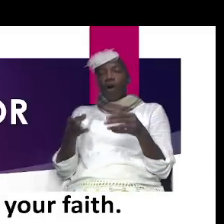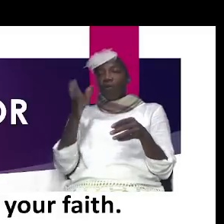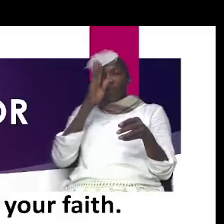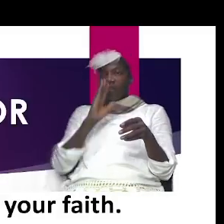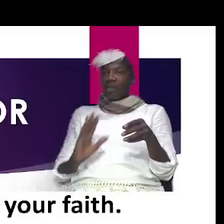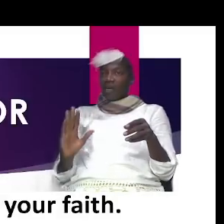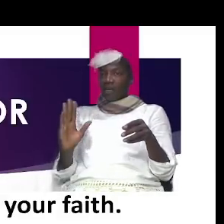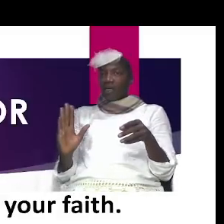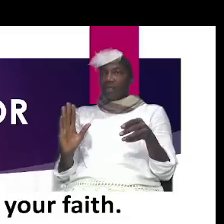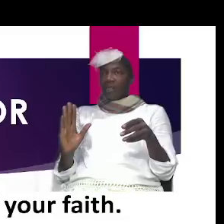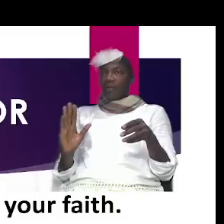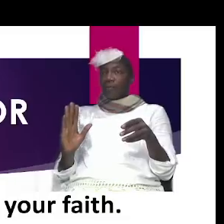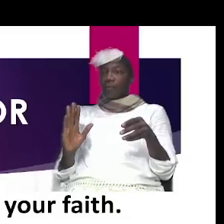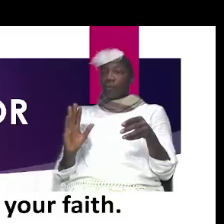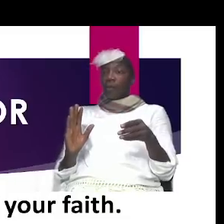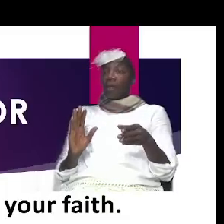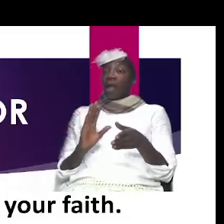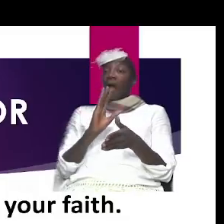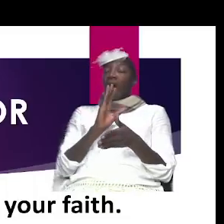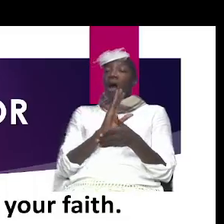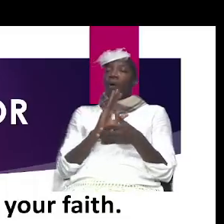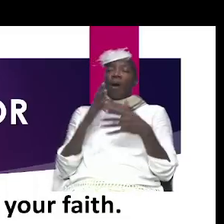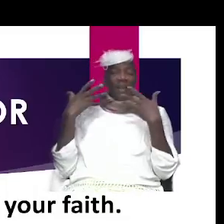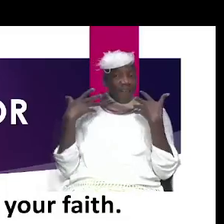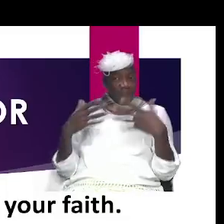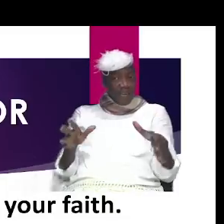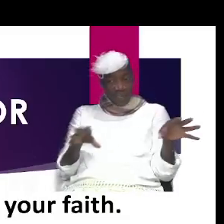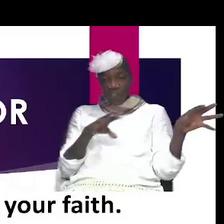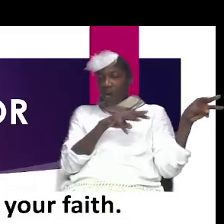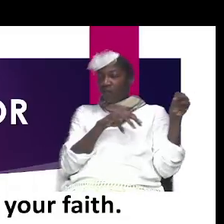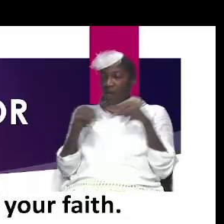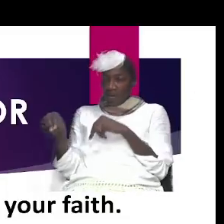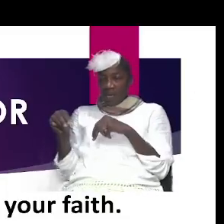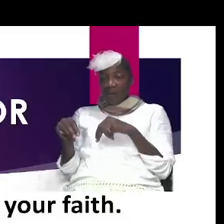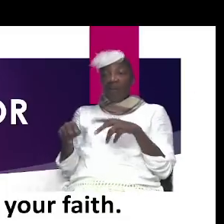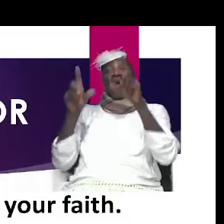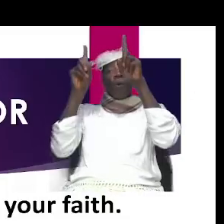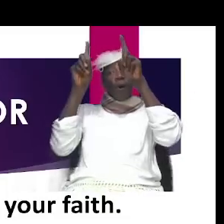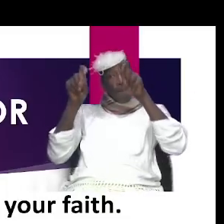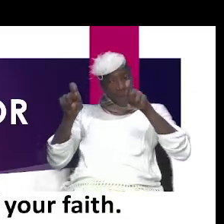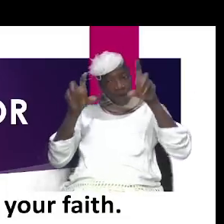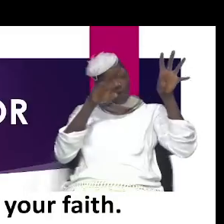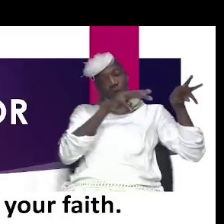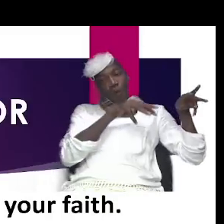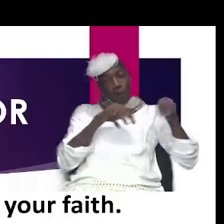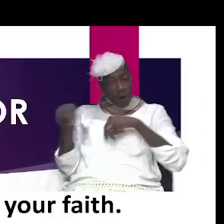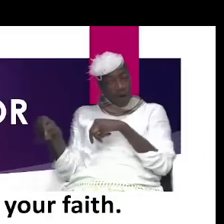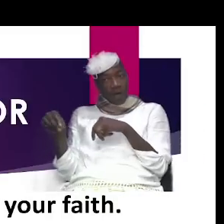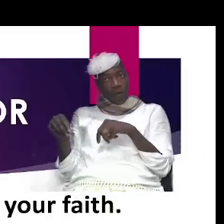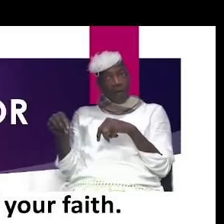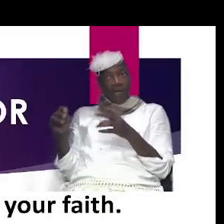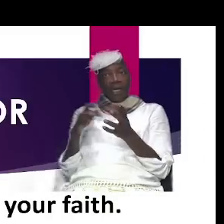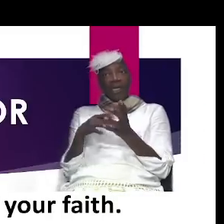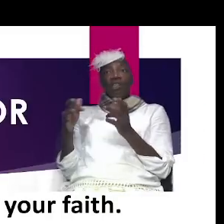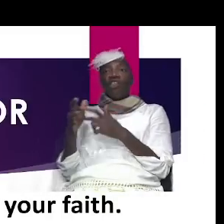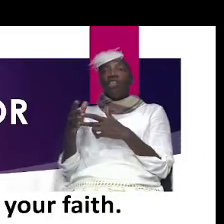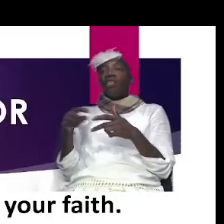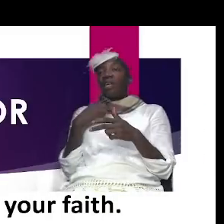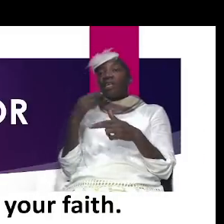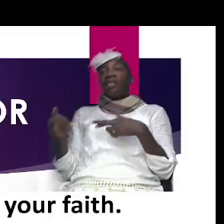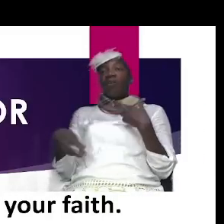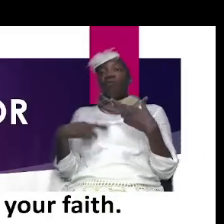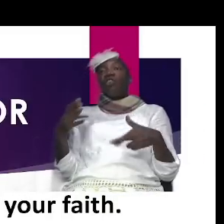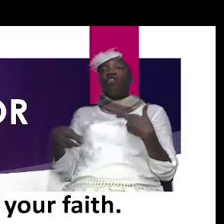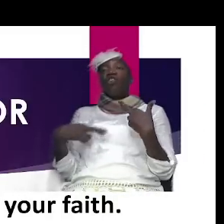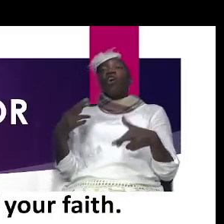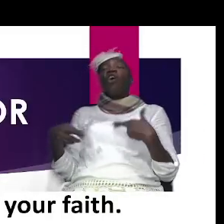And if at the end of the day we have to walk away, then we must walk away. But here is what Jesus said to do: